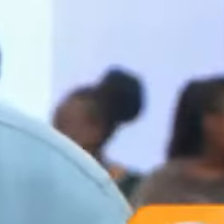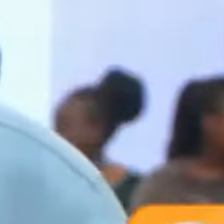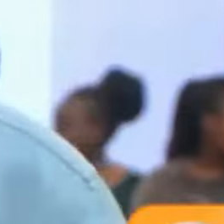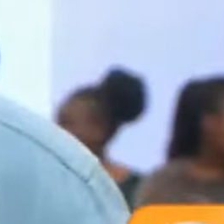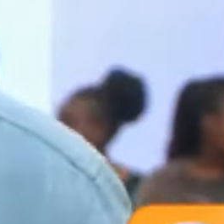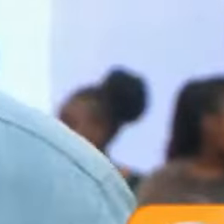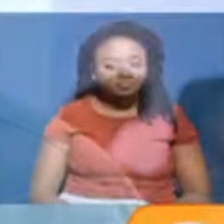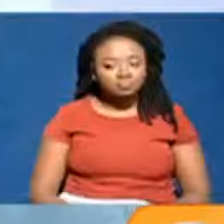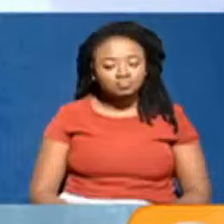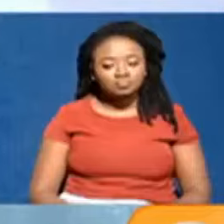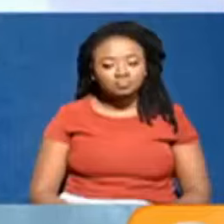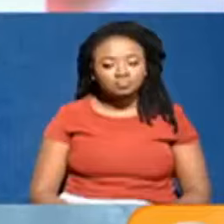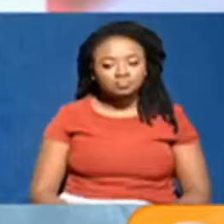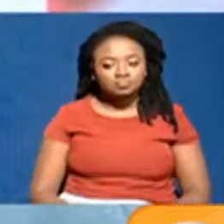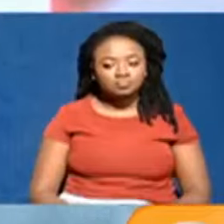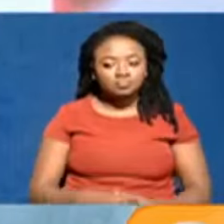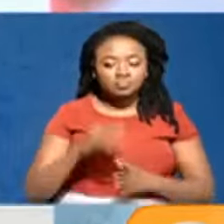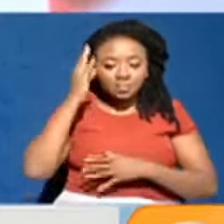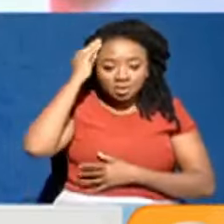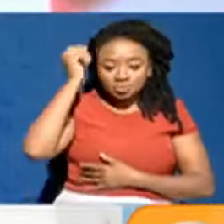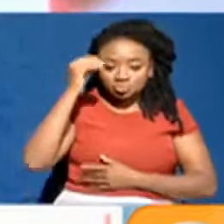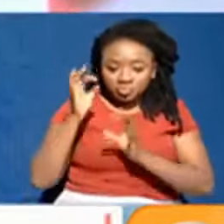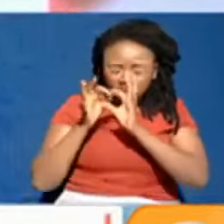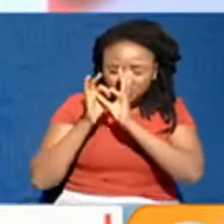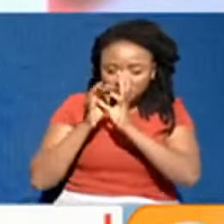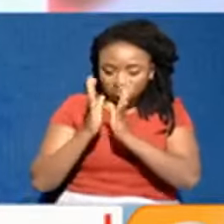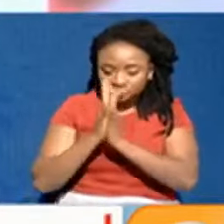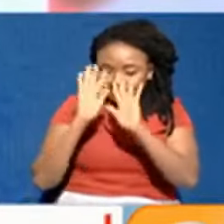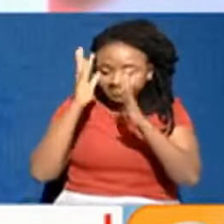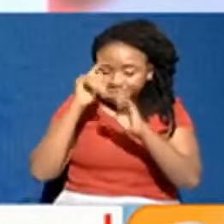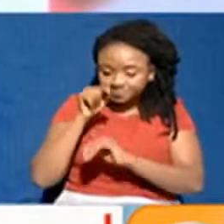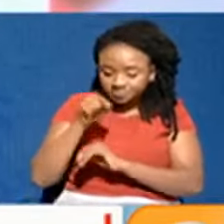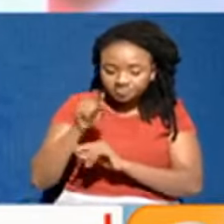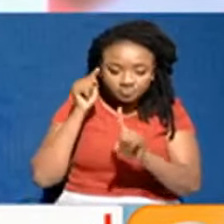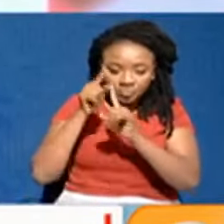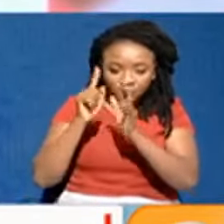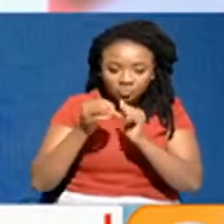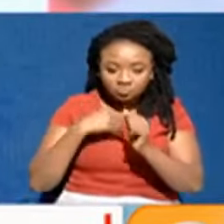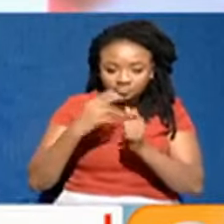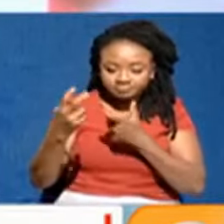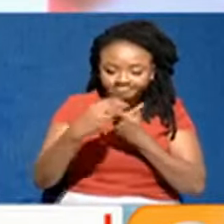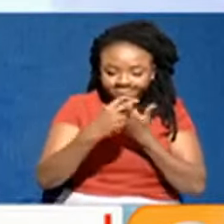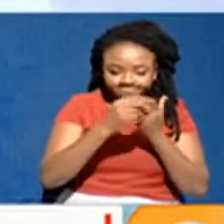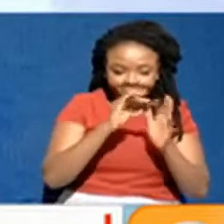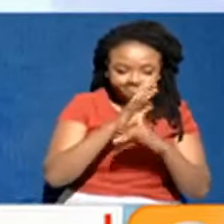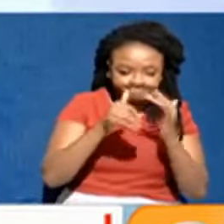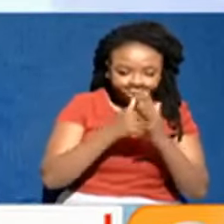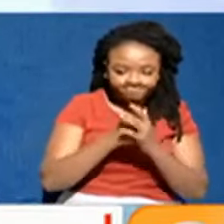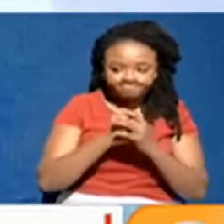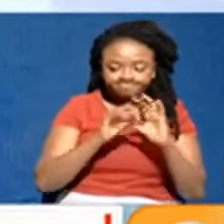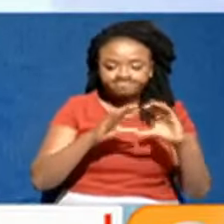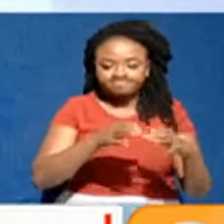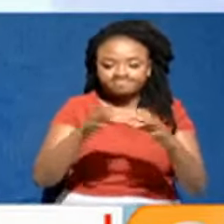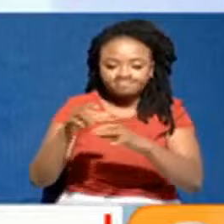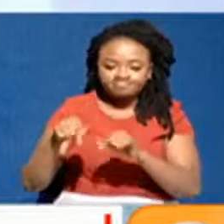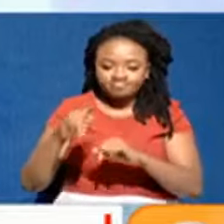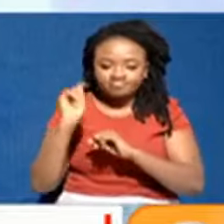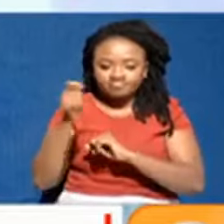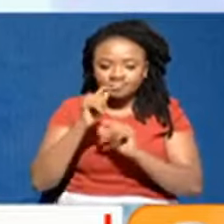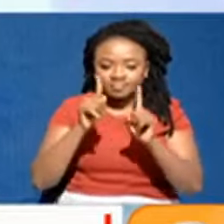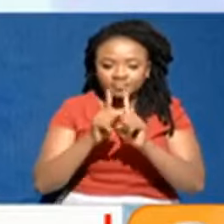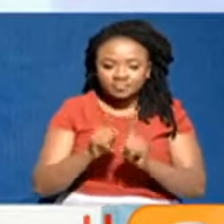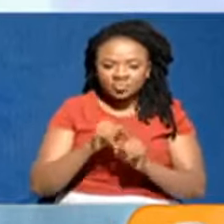This Somali Cultural Festival is about bringing together every community across Kenya. It's about demystifying